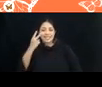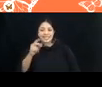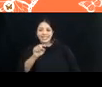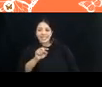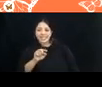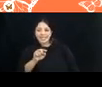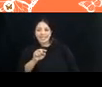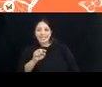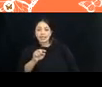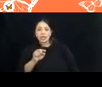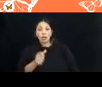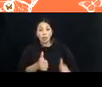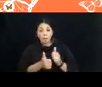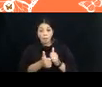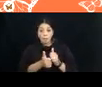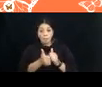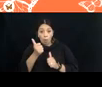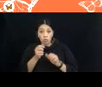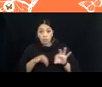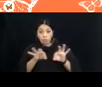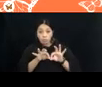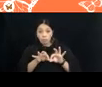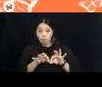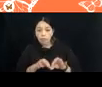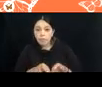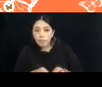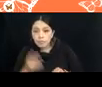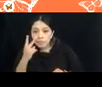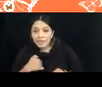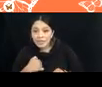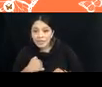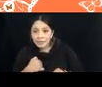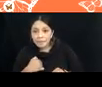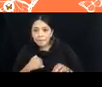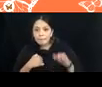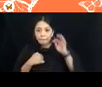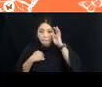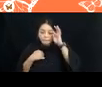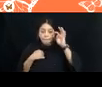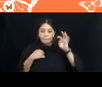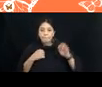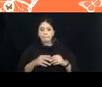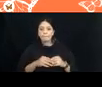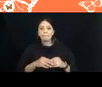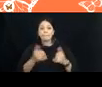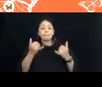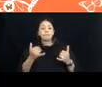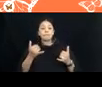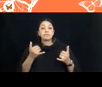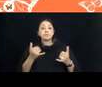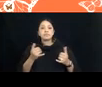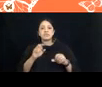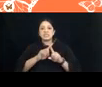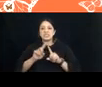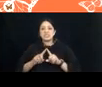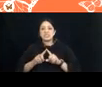what's most noteworthy is the discrepancy between the views of the foreign-born Latinos and the U.S.-born